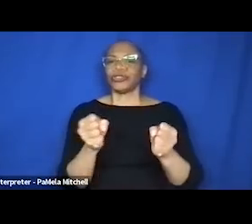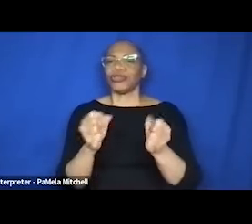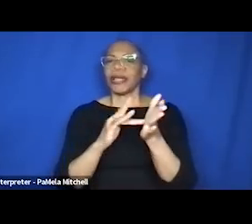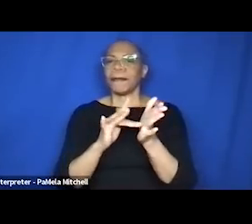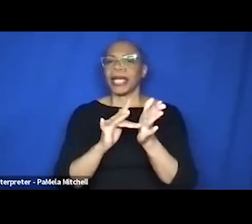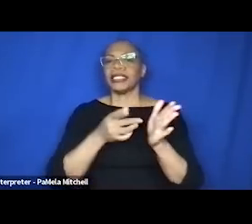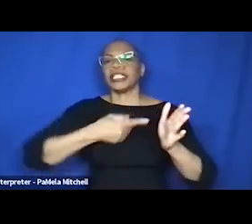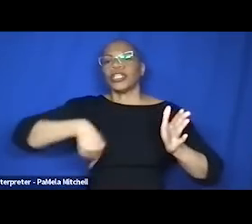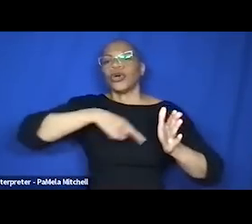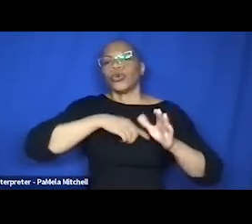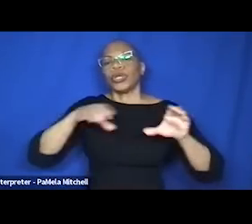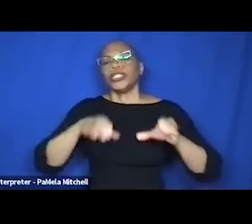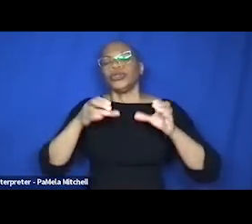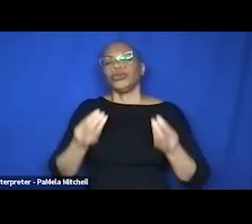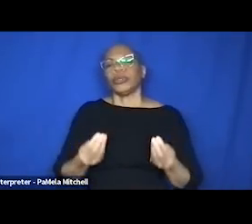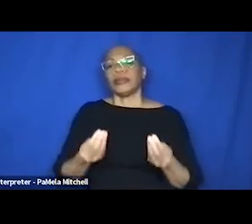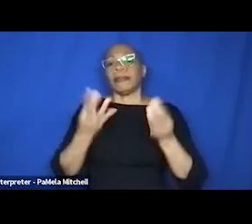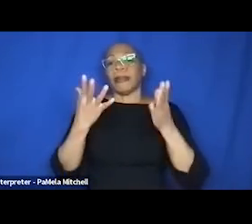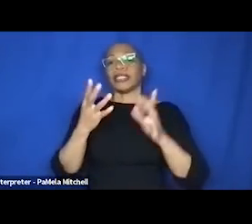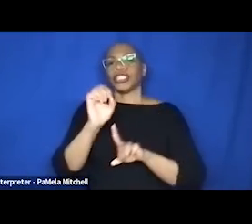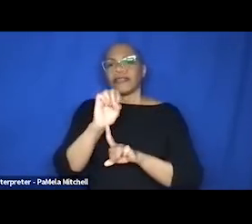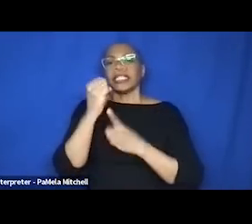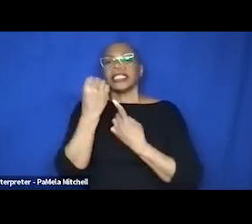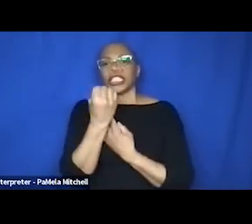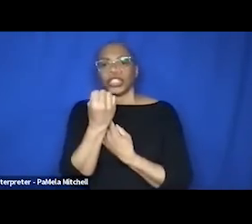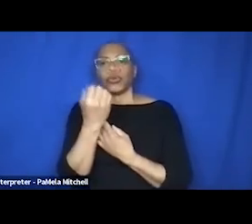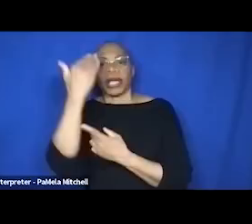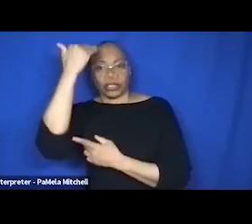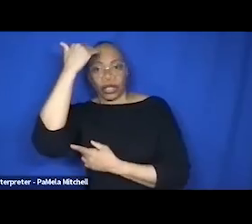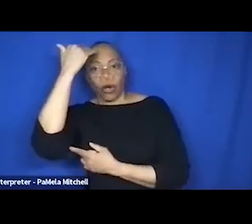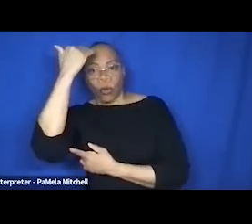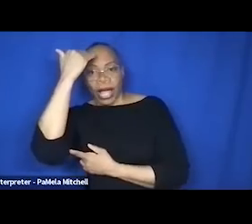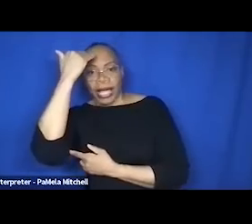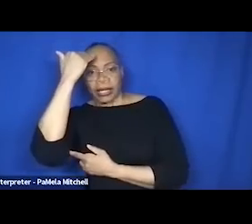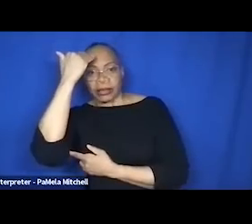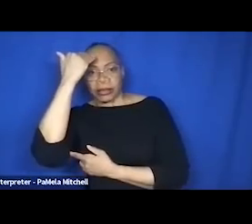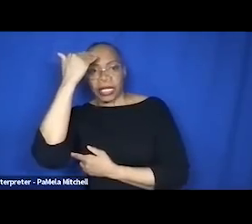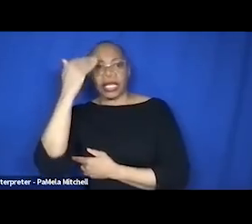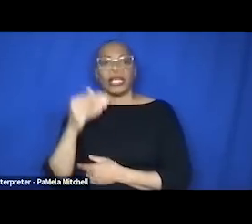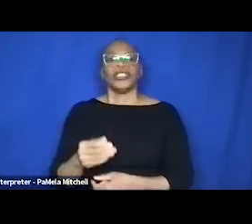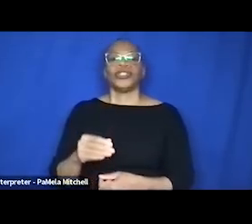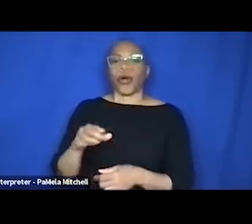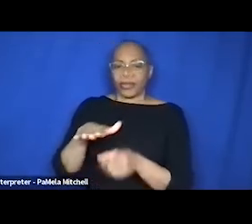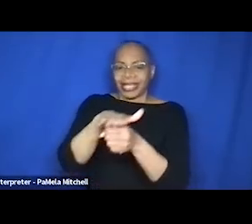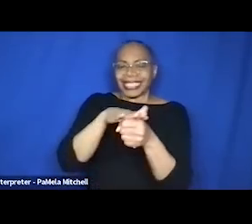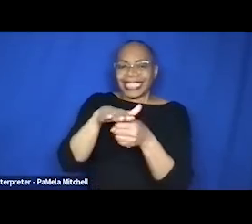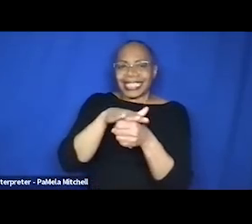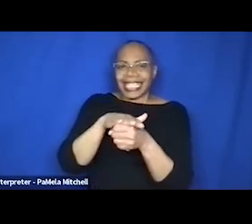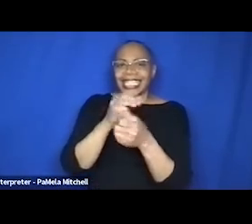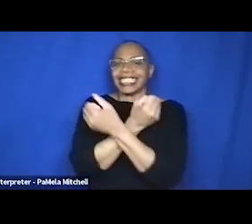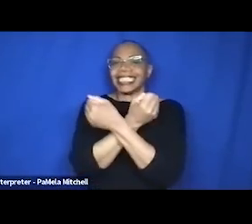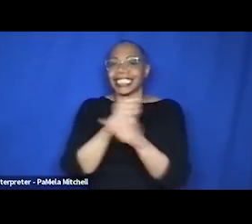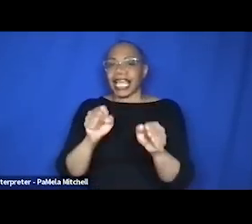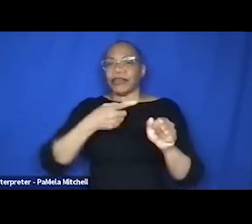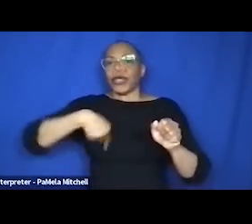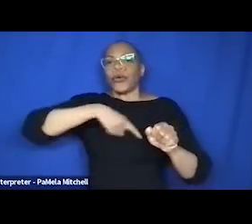of situational awareness, I guess you can call it. So scene safety, we make sure that our providers, our